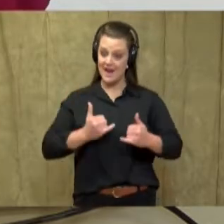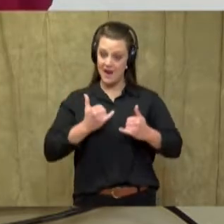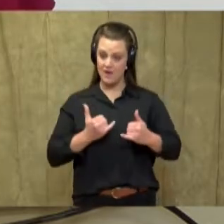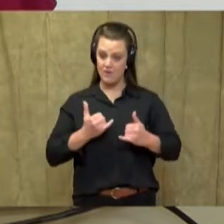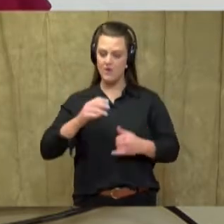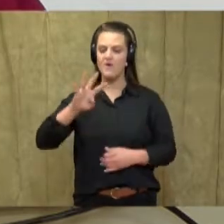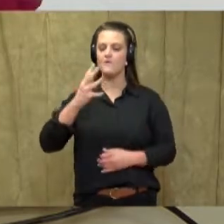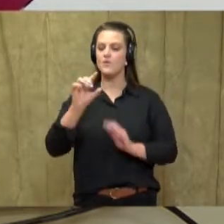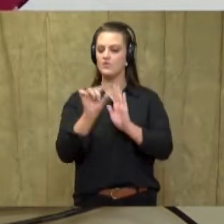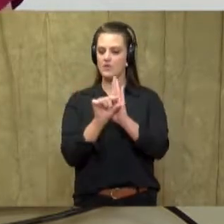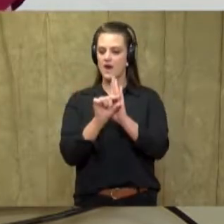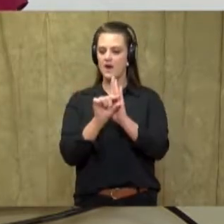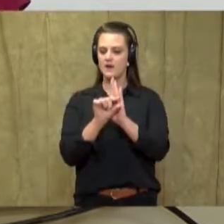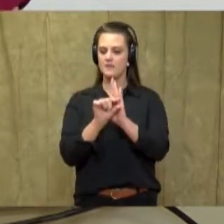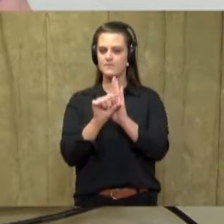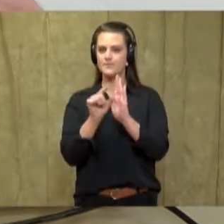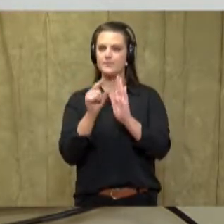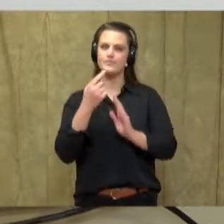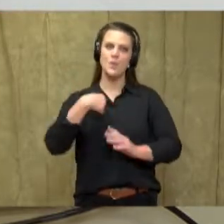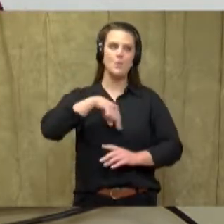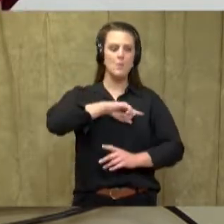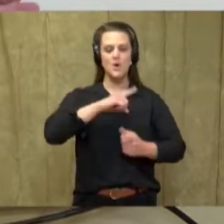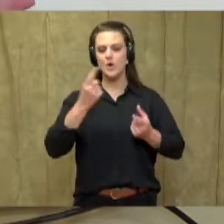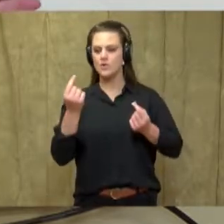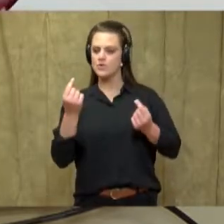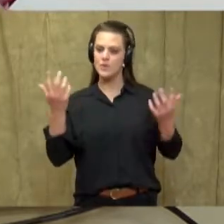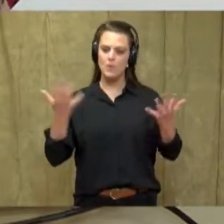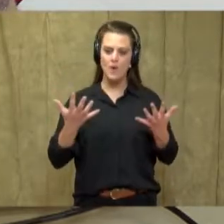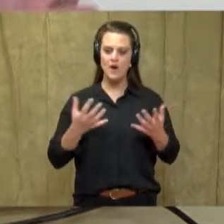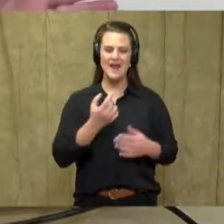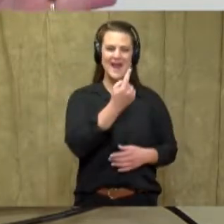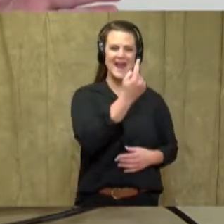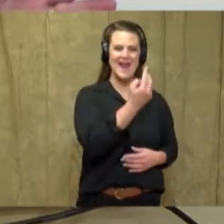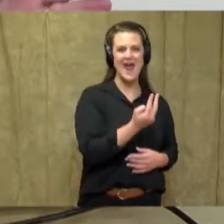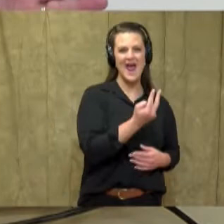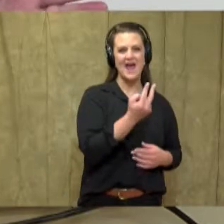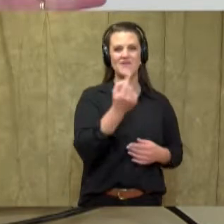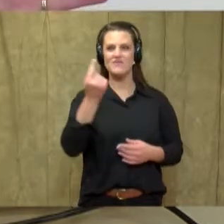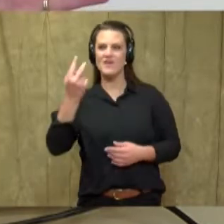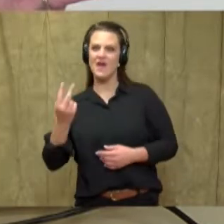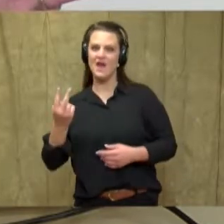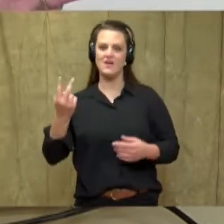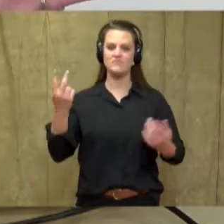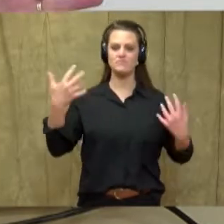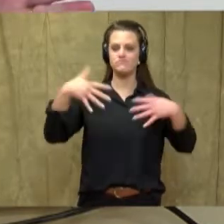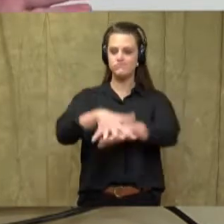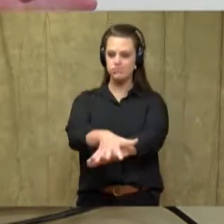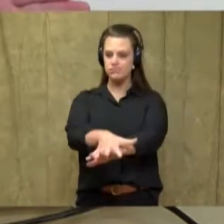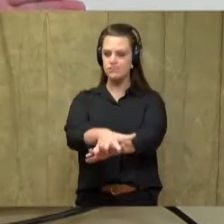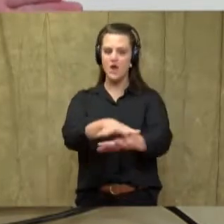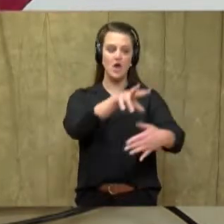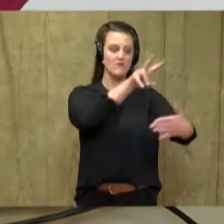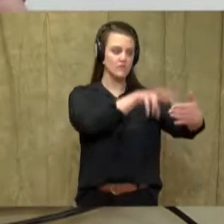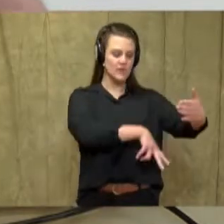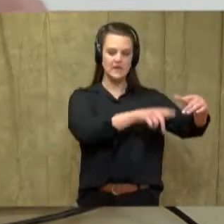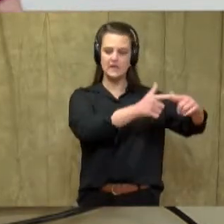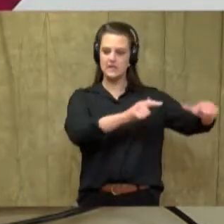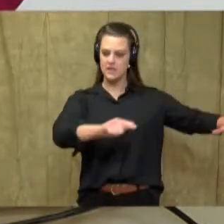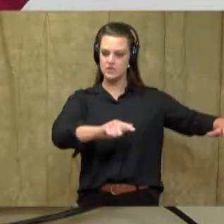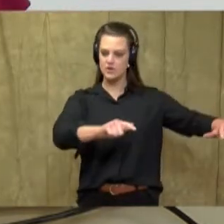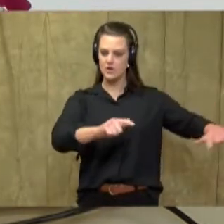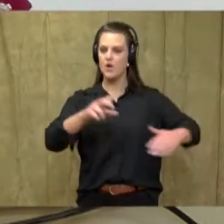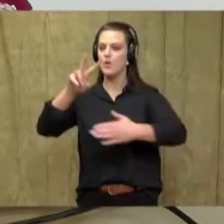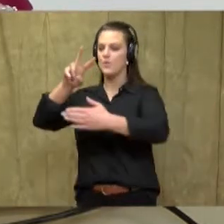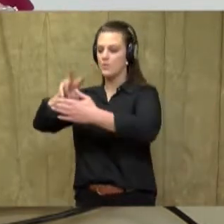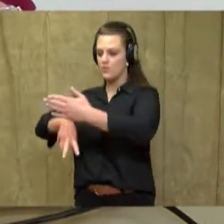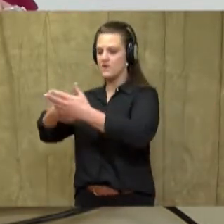are looking at more of a half and half transitional of reading of literature, reading